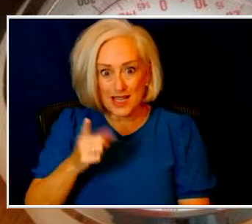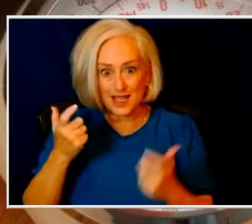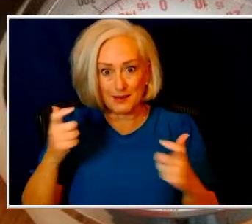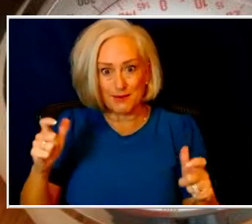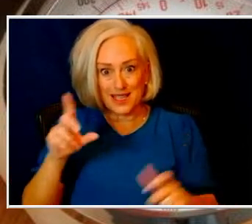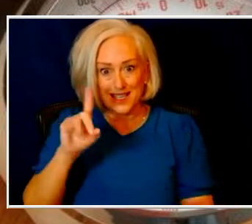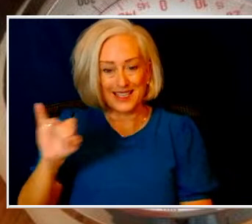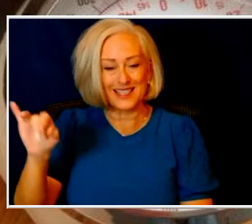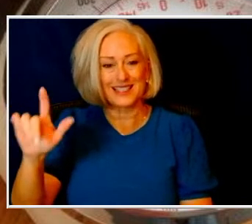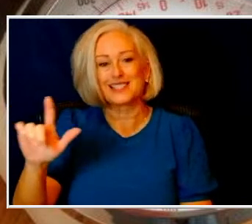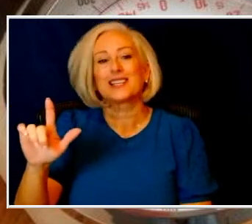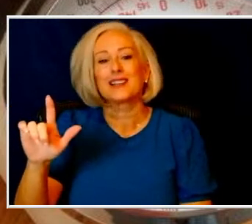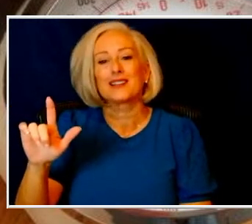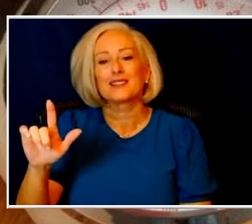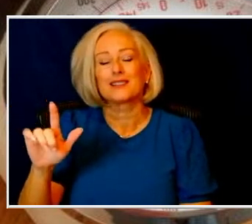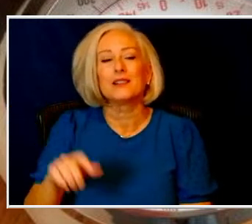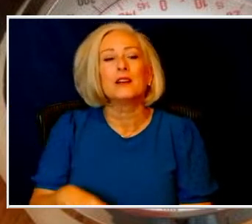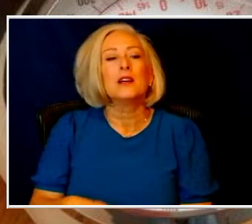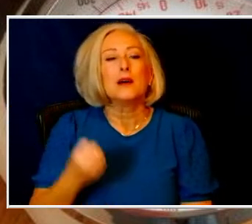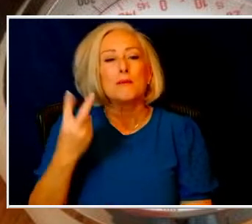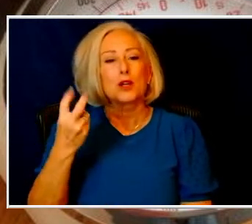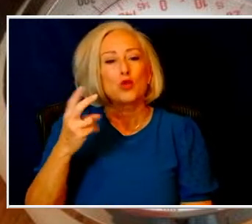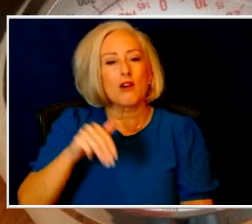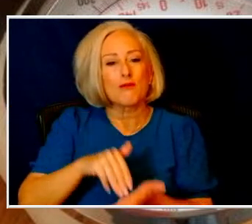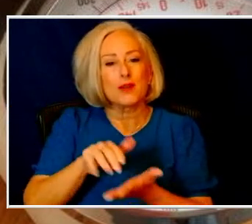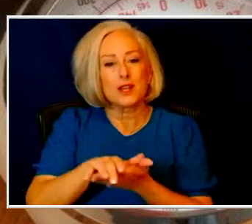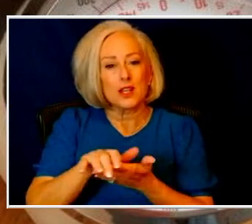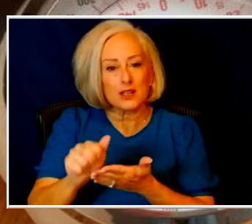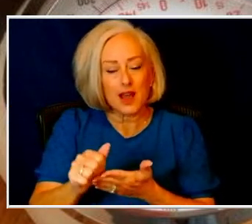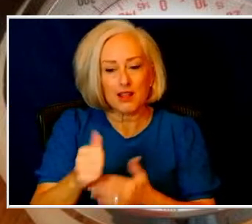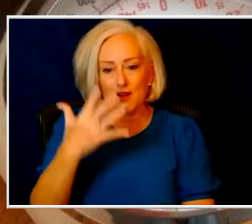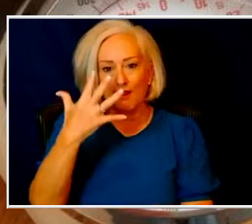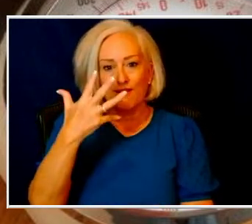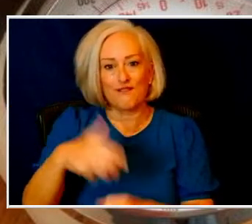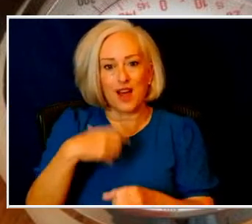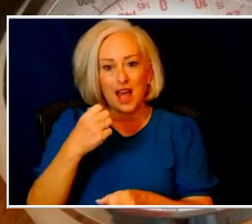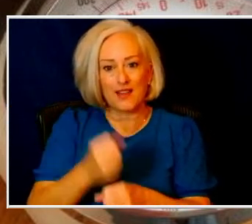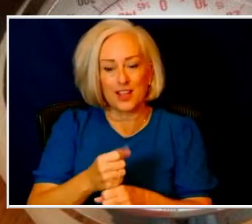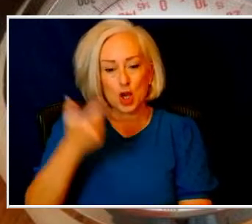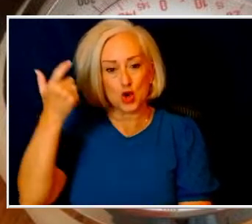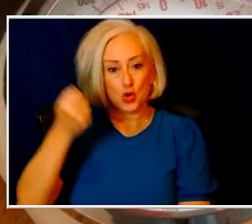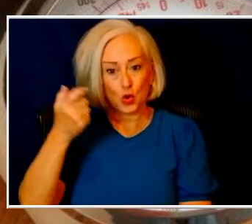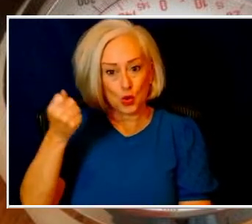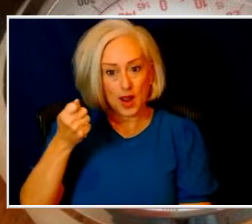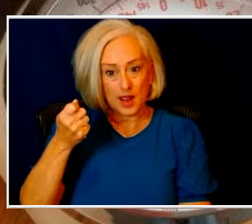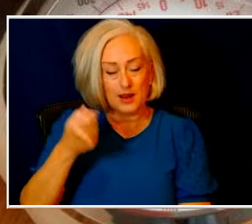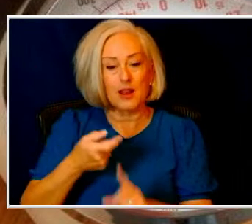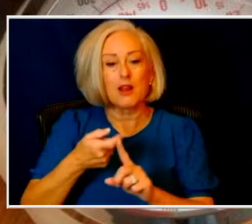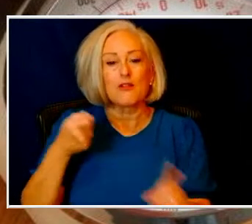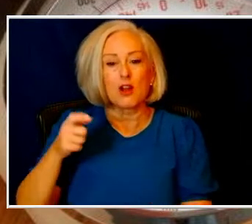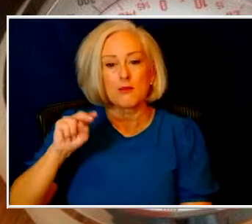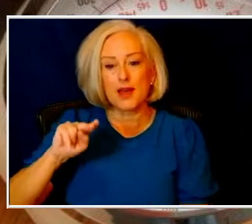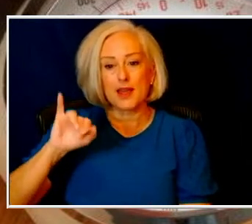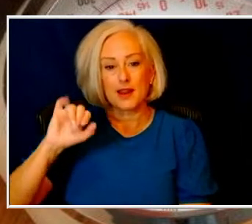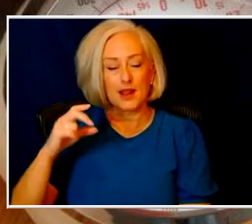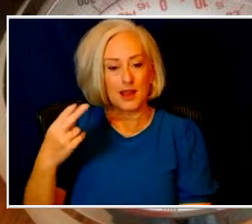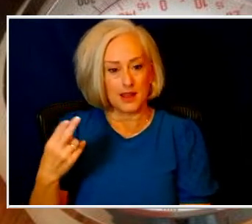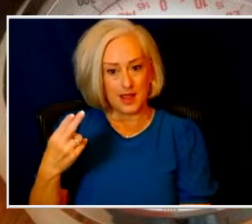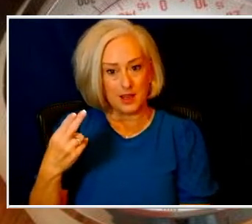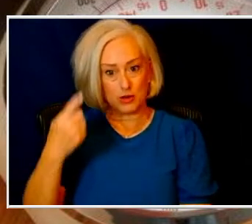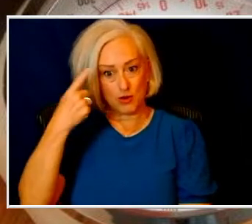grant from the National Institute of Health to establish a new research center to study human obesity